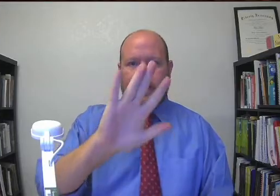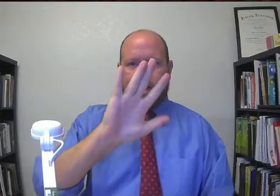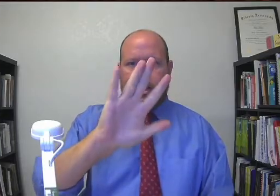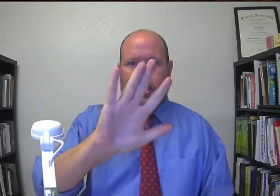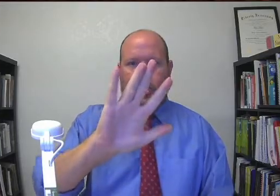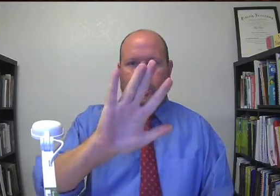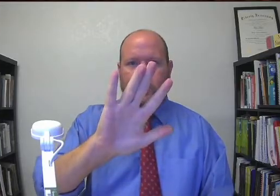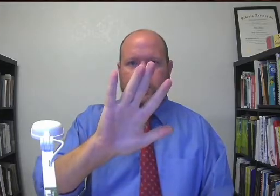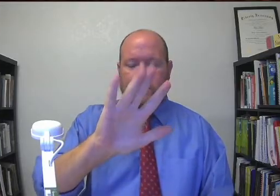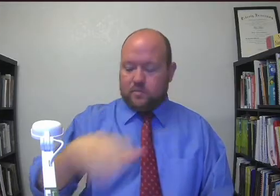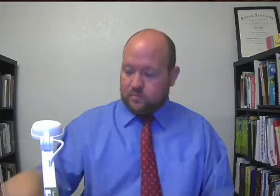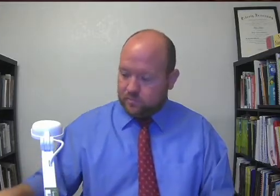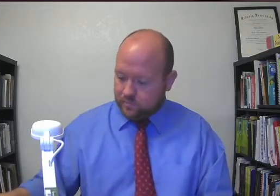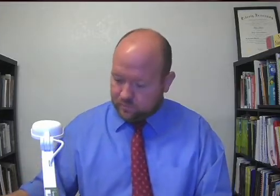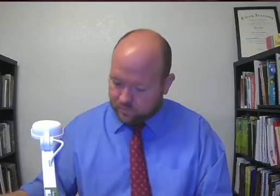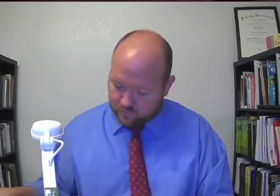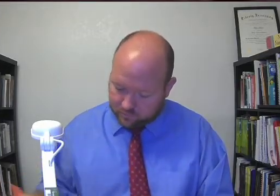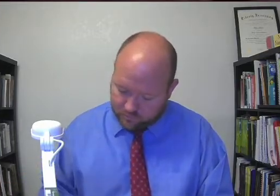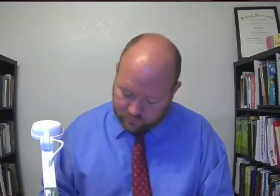L-O-O-S-E, loose.